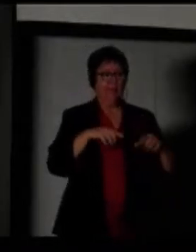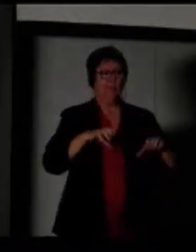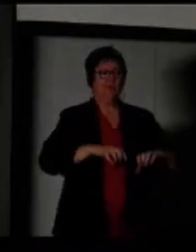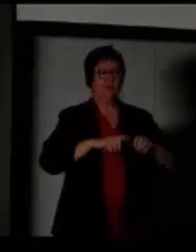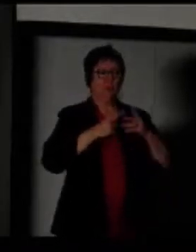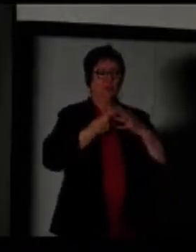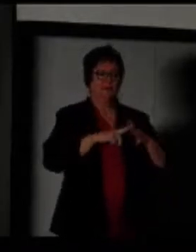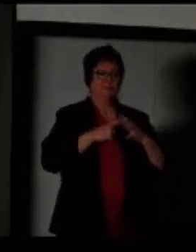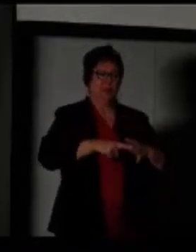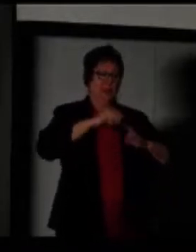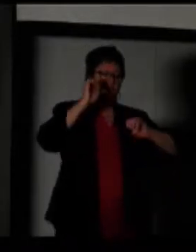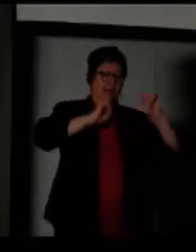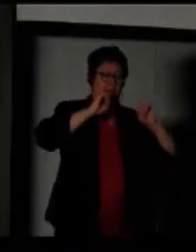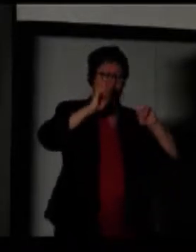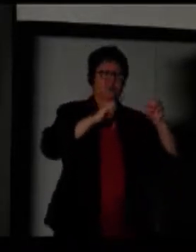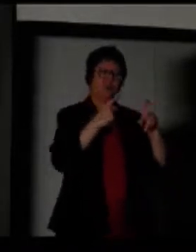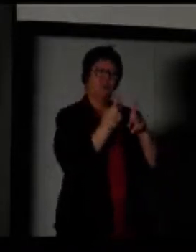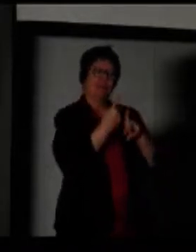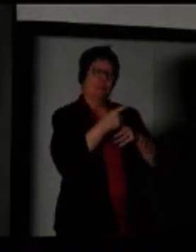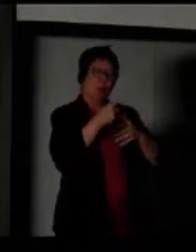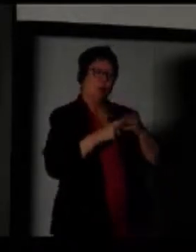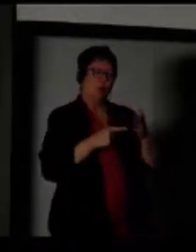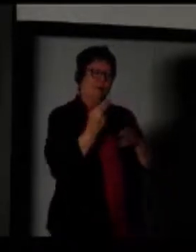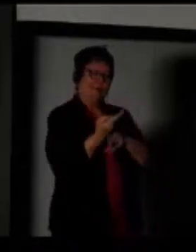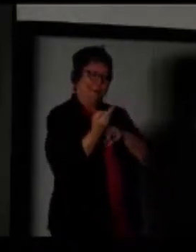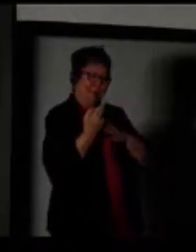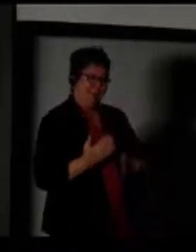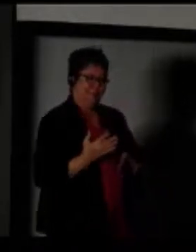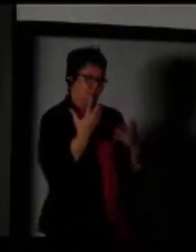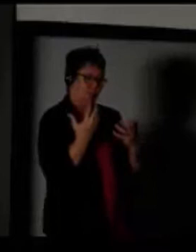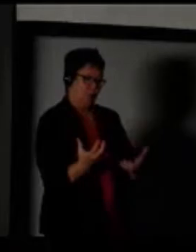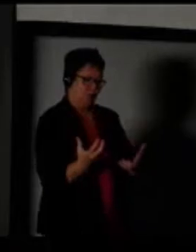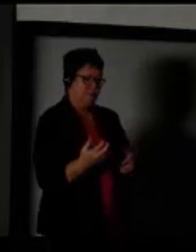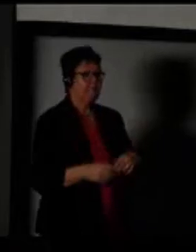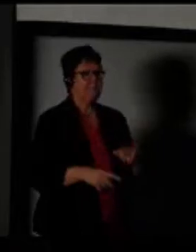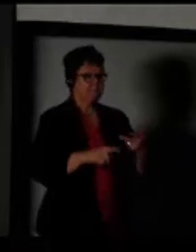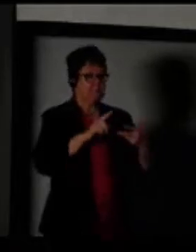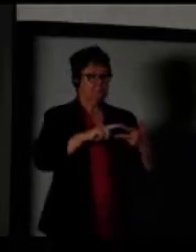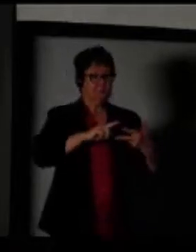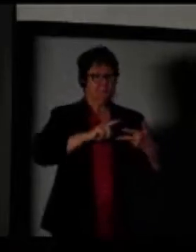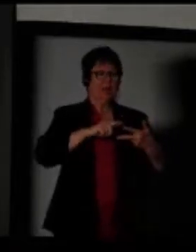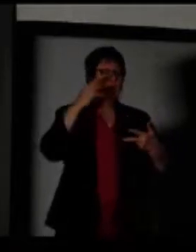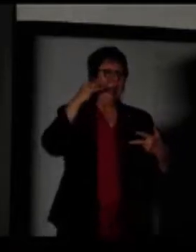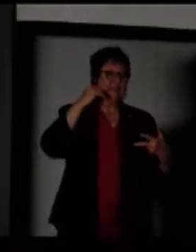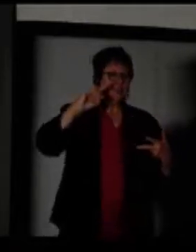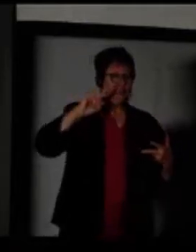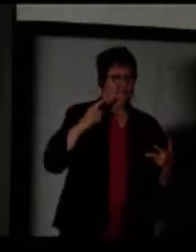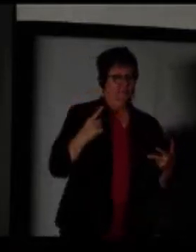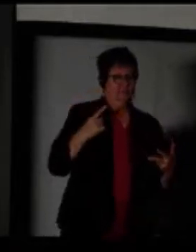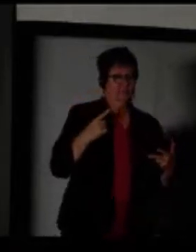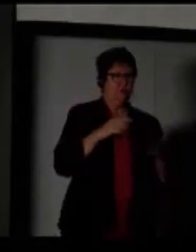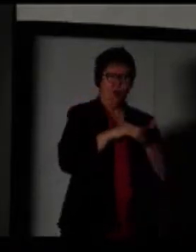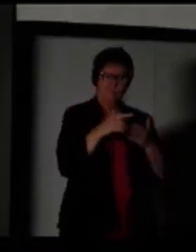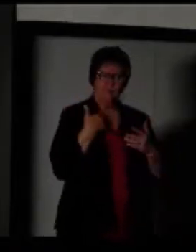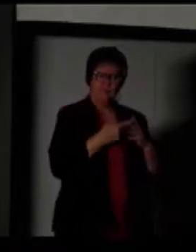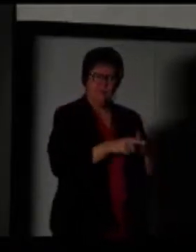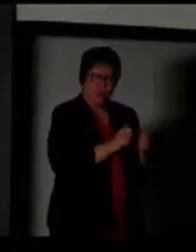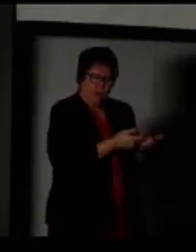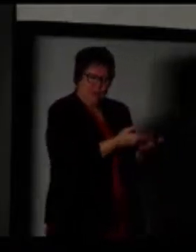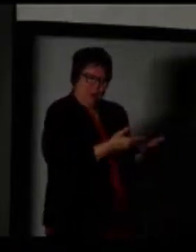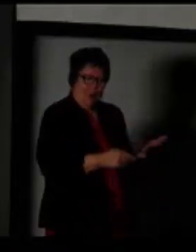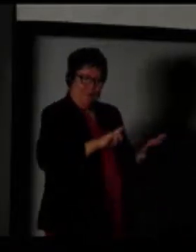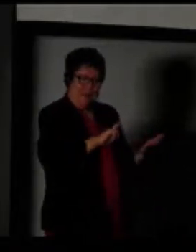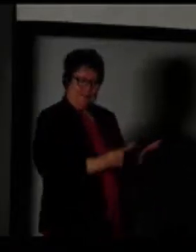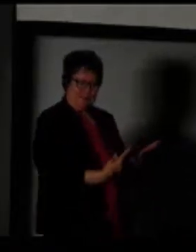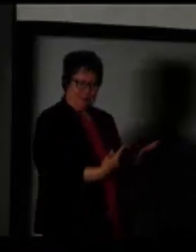guest wants. The second is experience first. A lot of times we start with the artifact or the object first. And